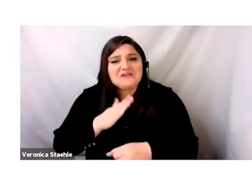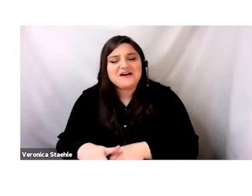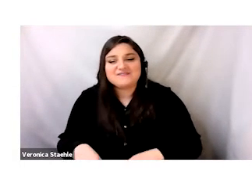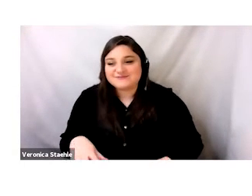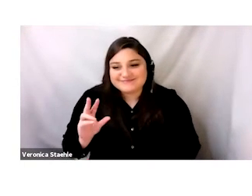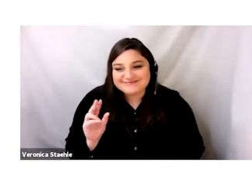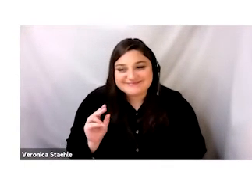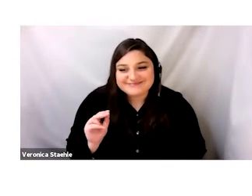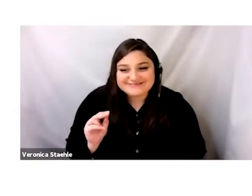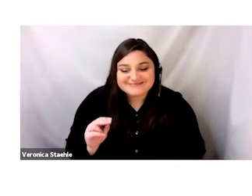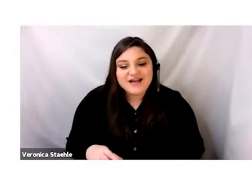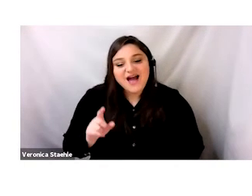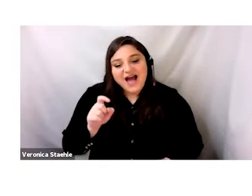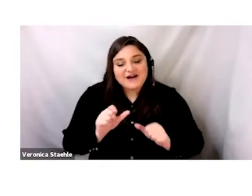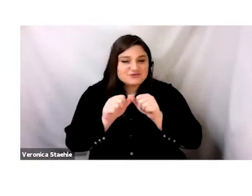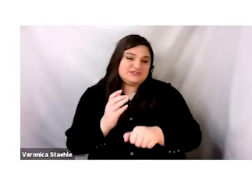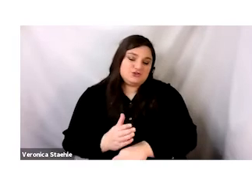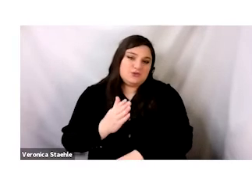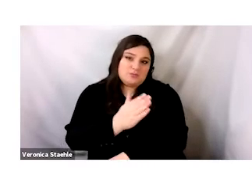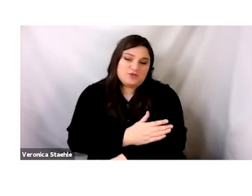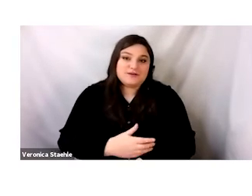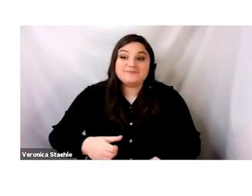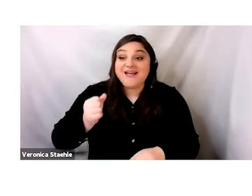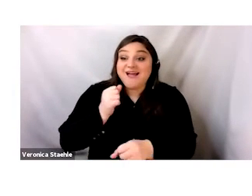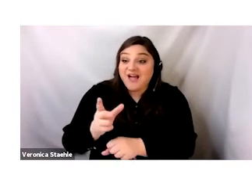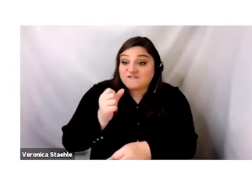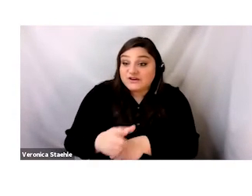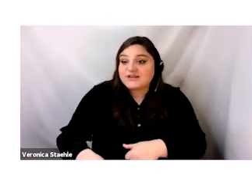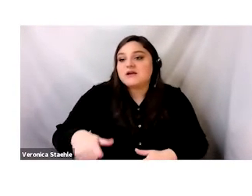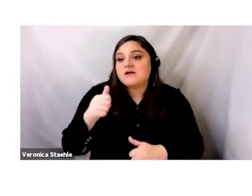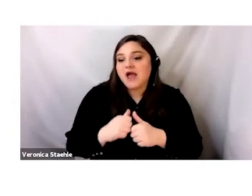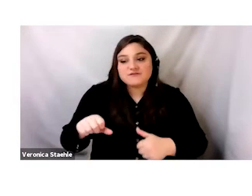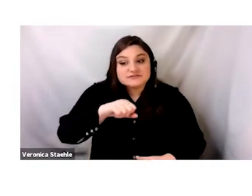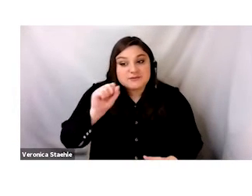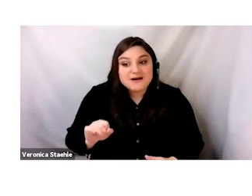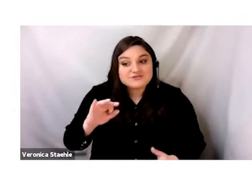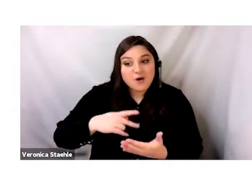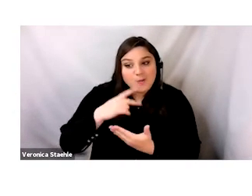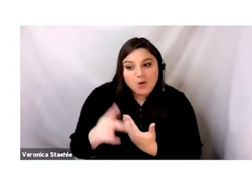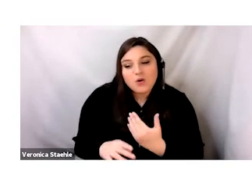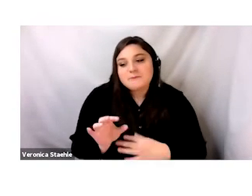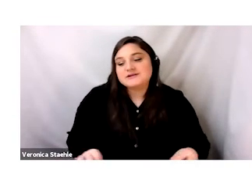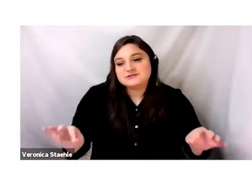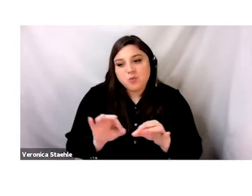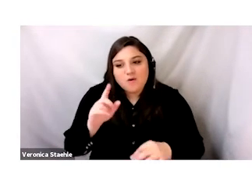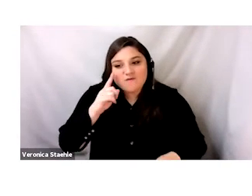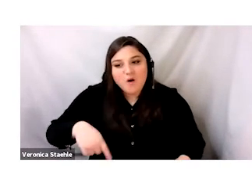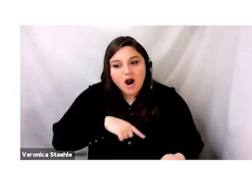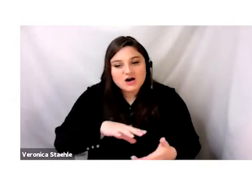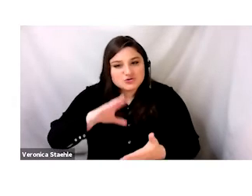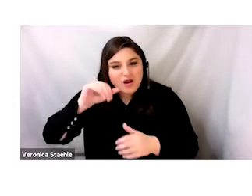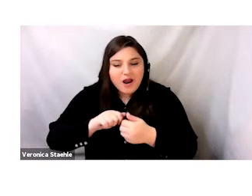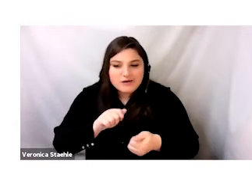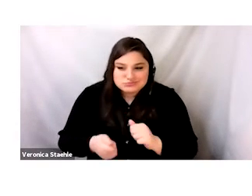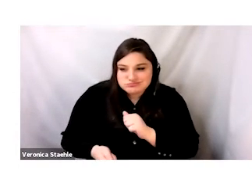should. Every year, every semester, every day of a program, we are learning how to modify